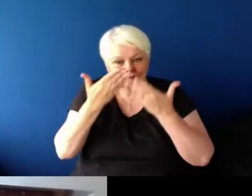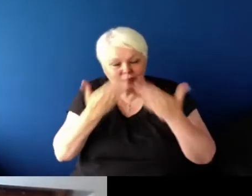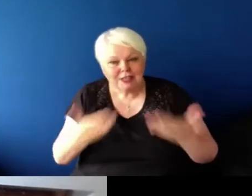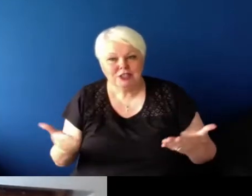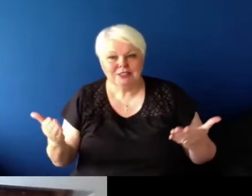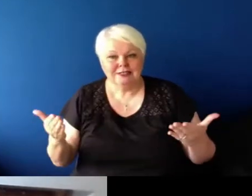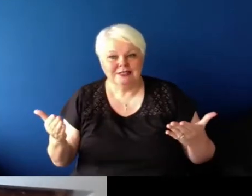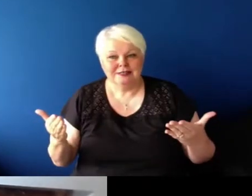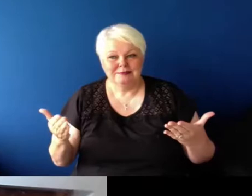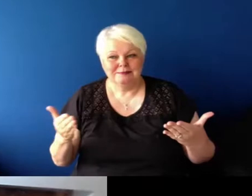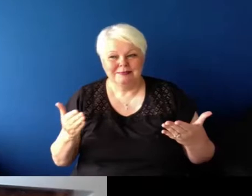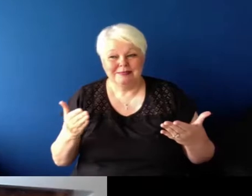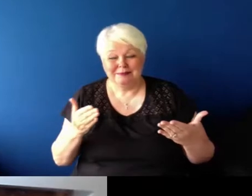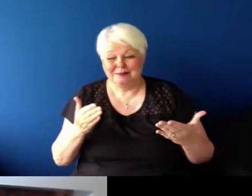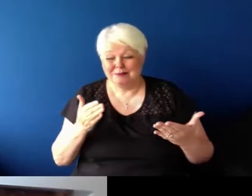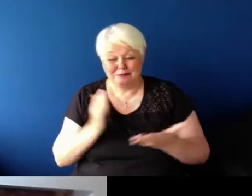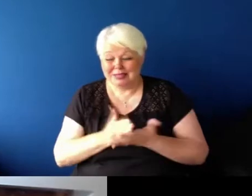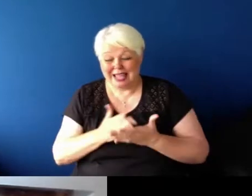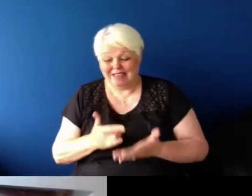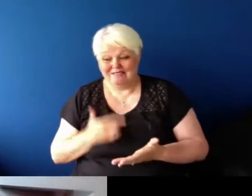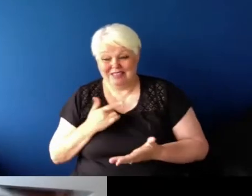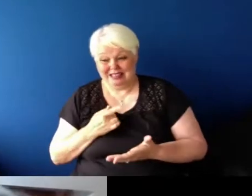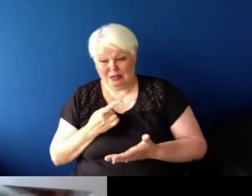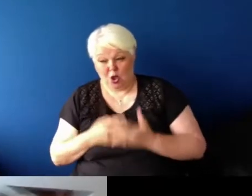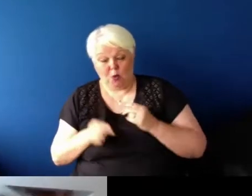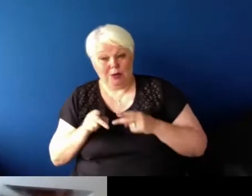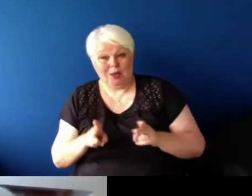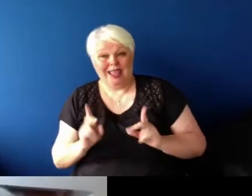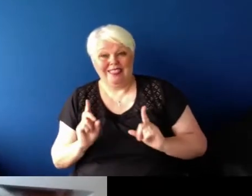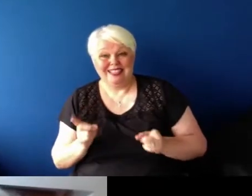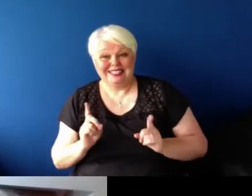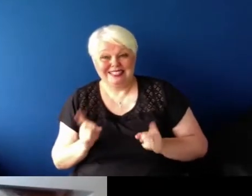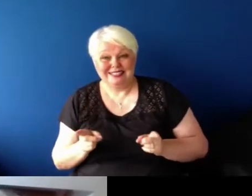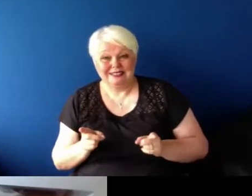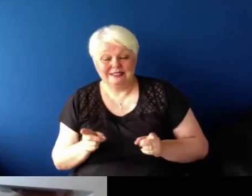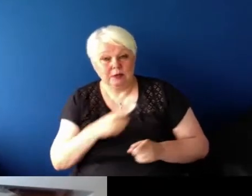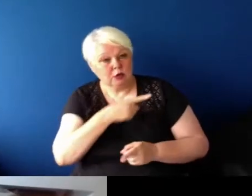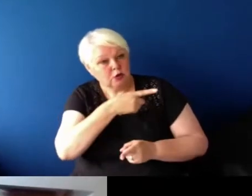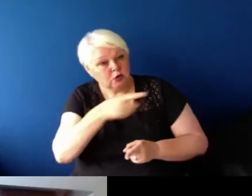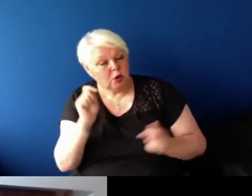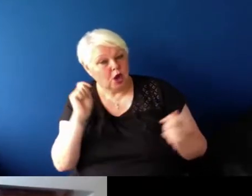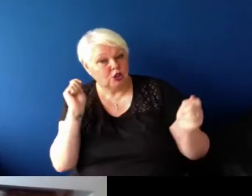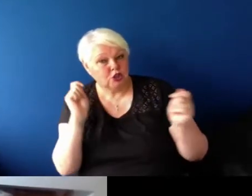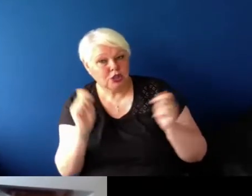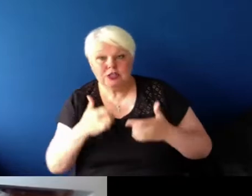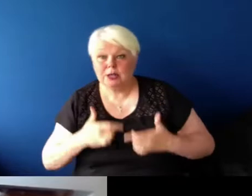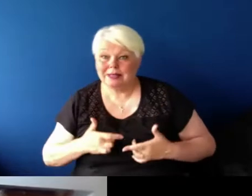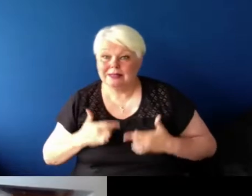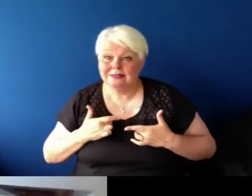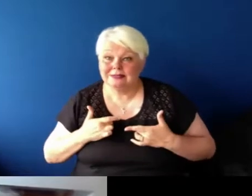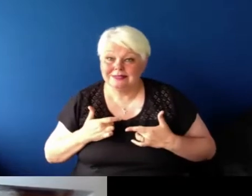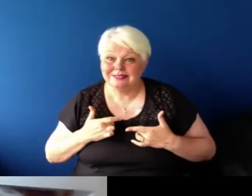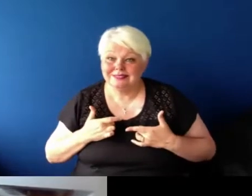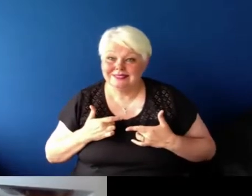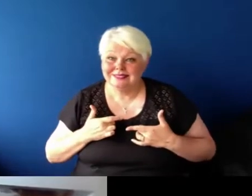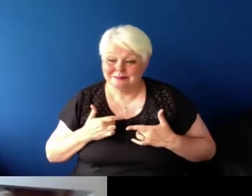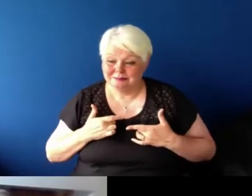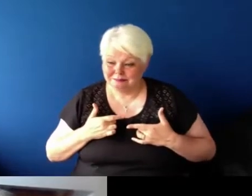But I think that's the only way. As you are changing opinions by the very, you know, being who you